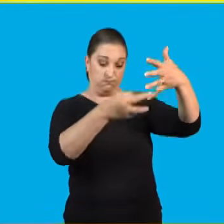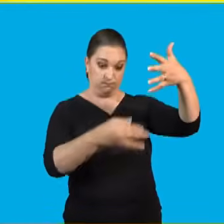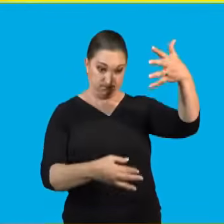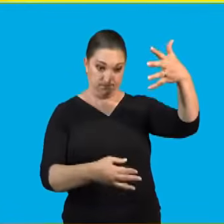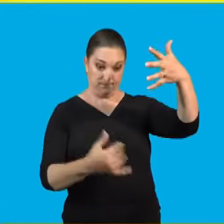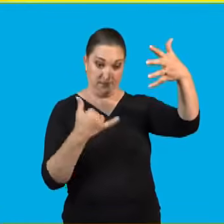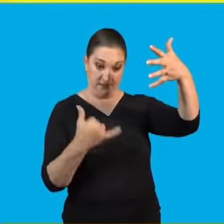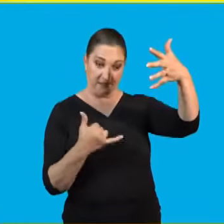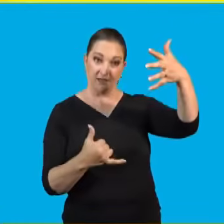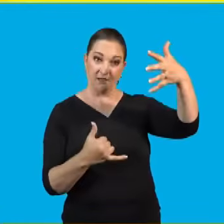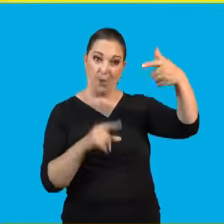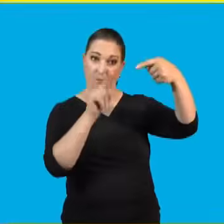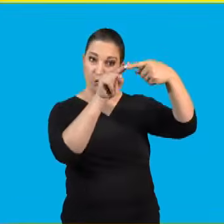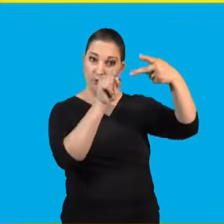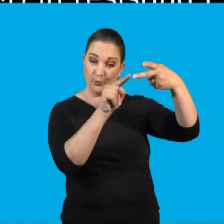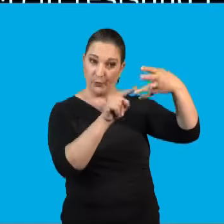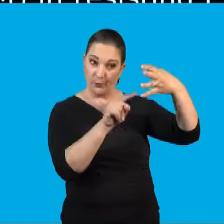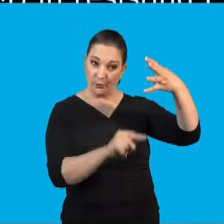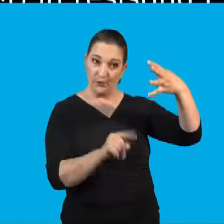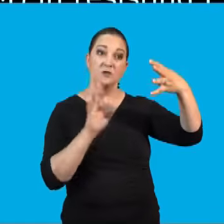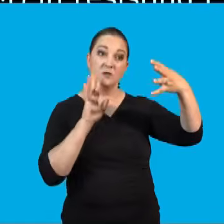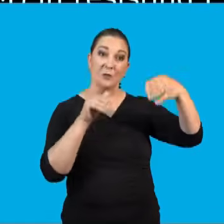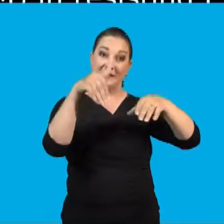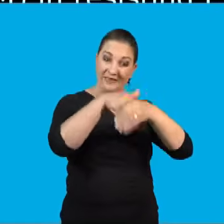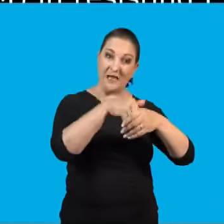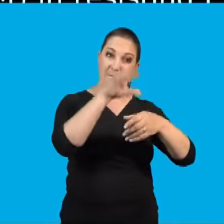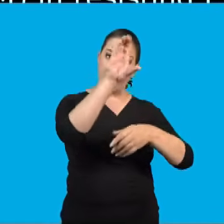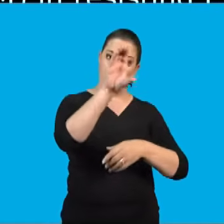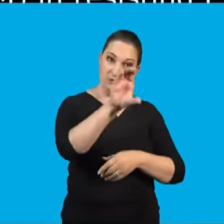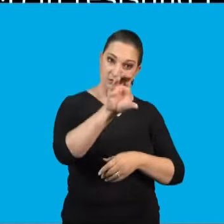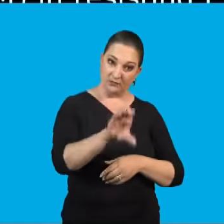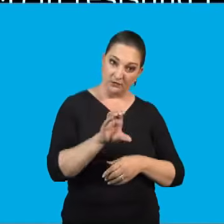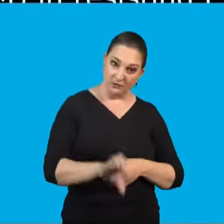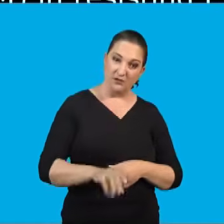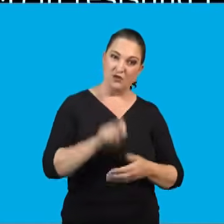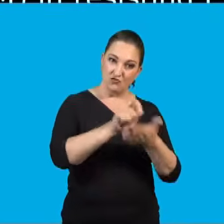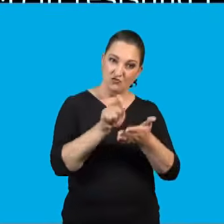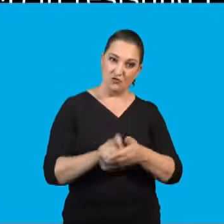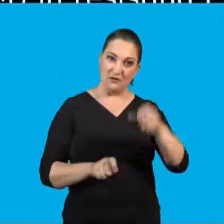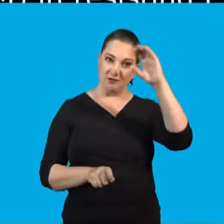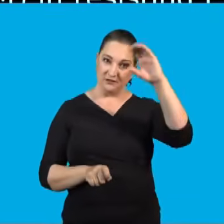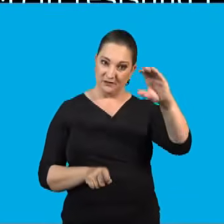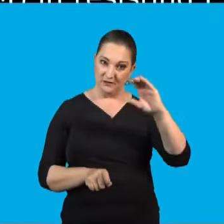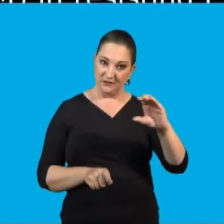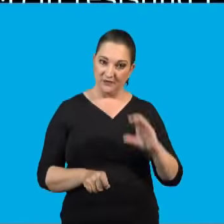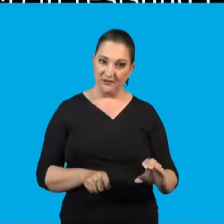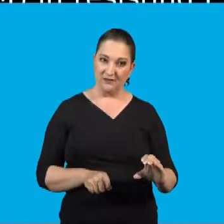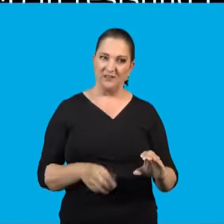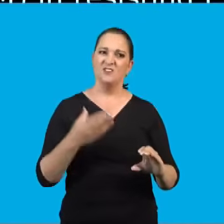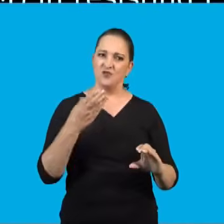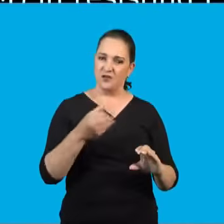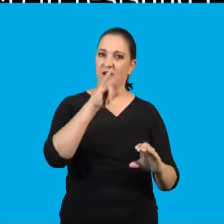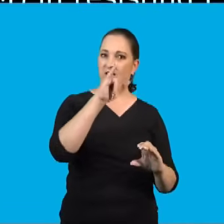now, because all these points will be in your paragraphs, different paragraphs that you write in your essay. So you have